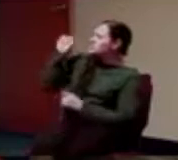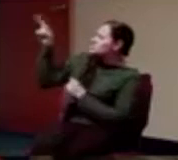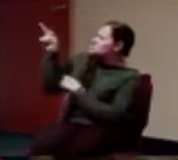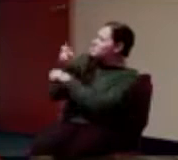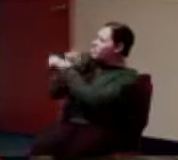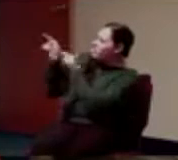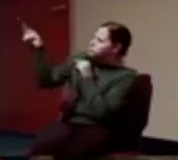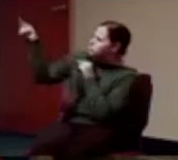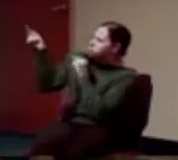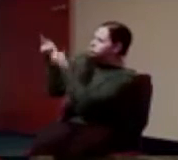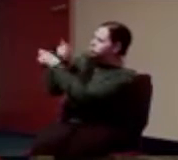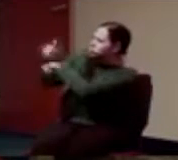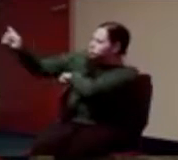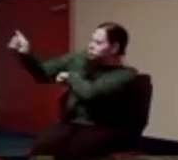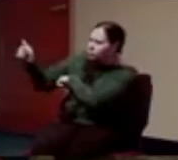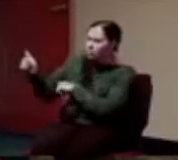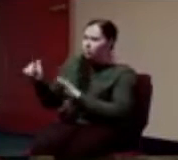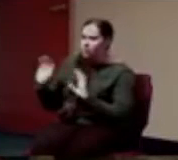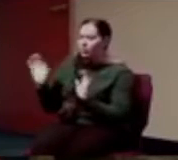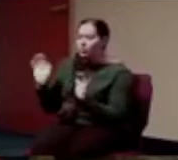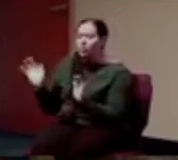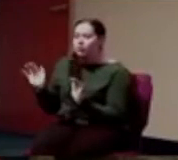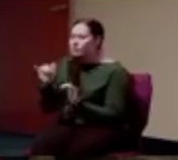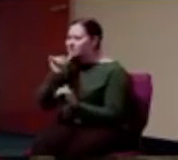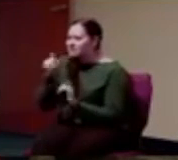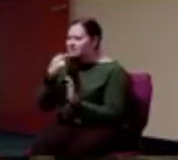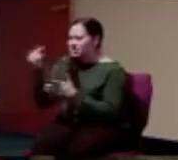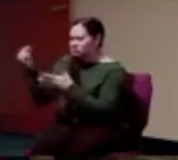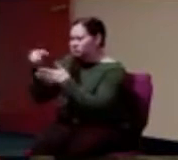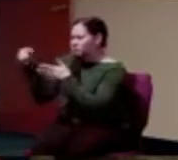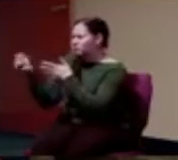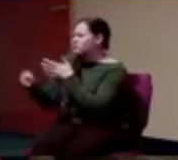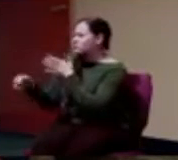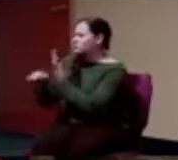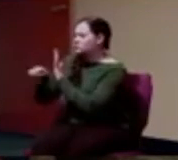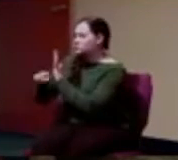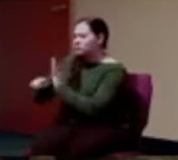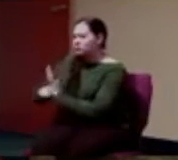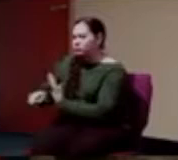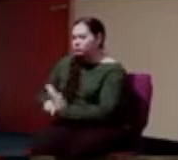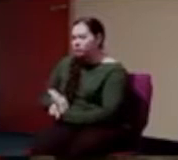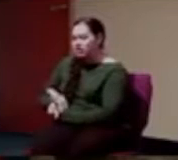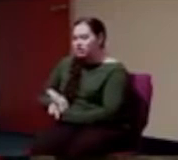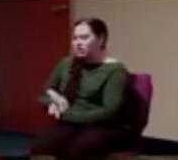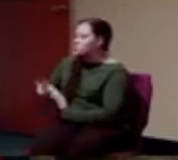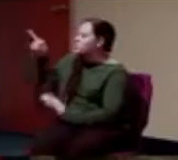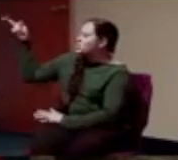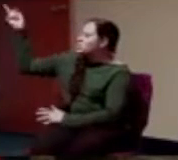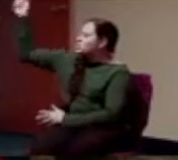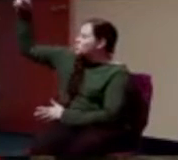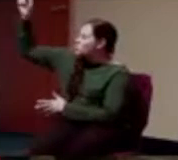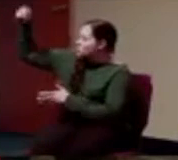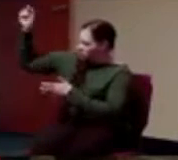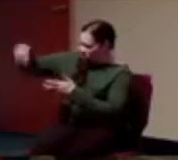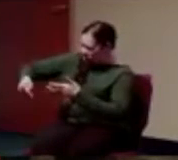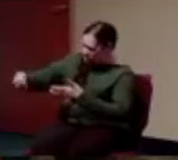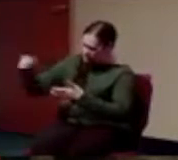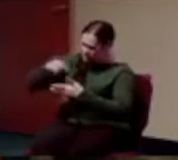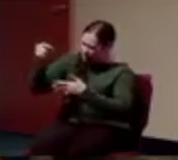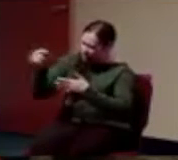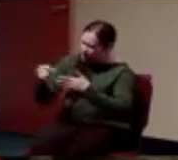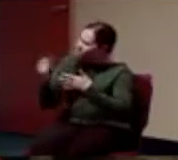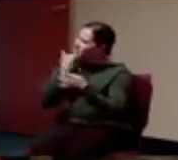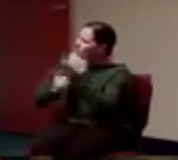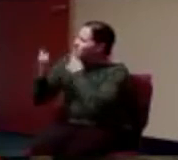Zacchaeus. He didn't convict him. He didn't point out his flaws. He didn't say, Zacchaeus, you need to come down here because this is all of the things that you've been doing wrong.